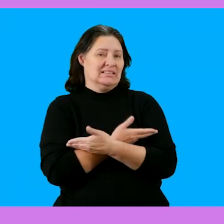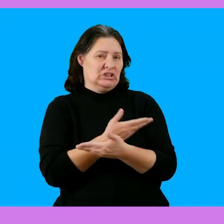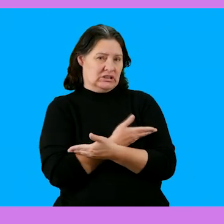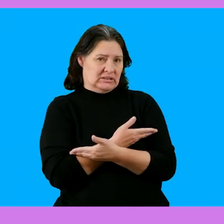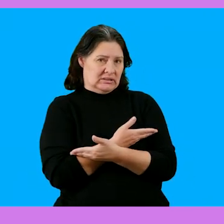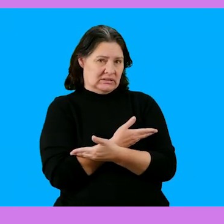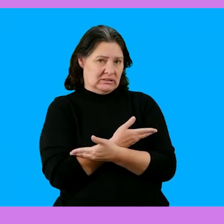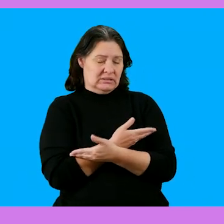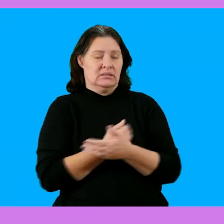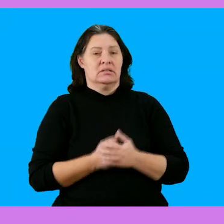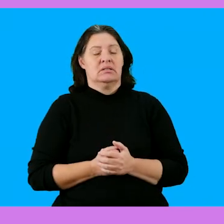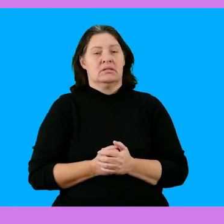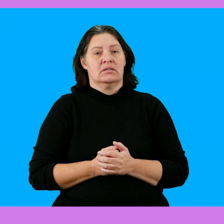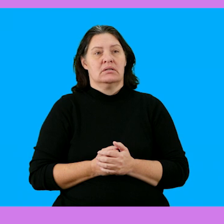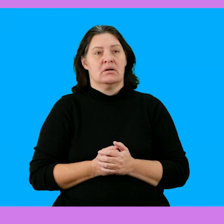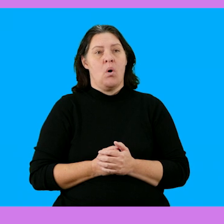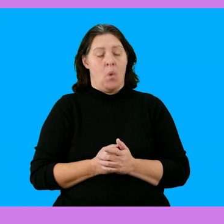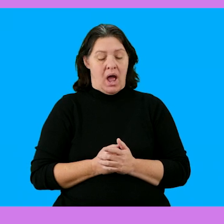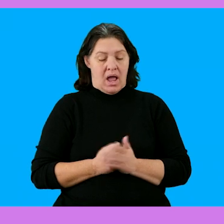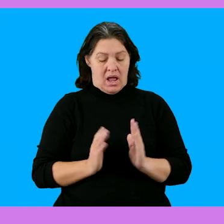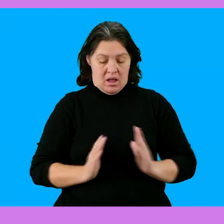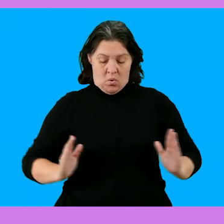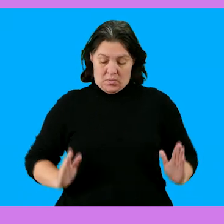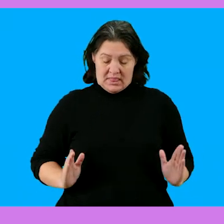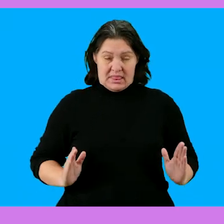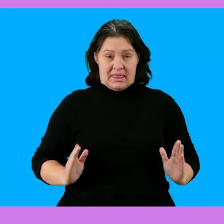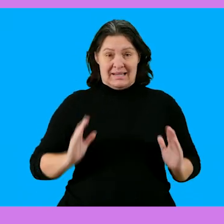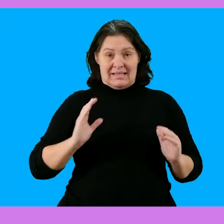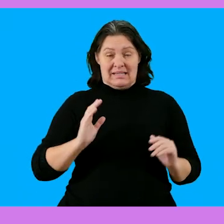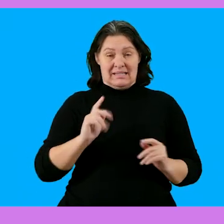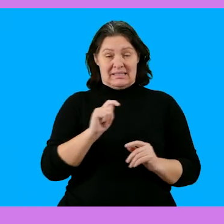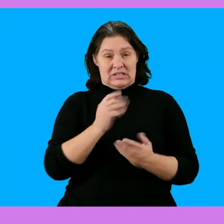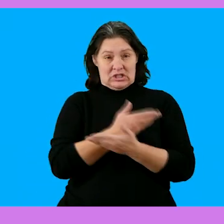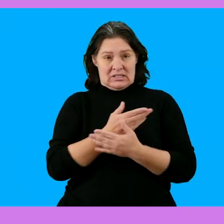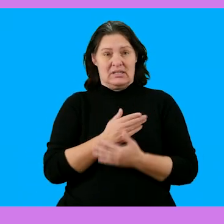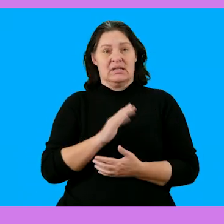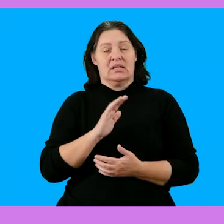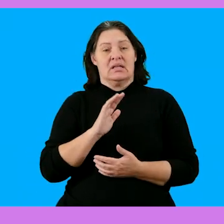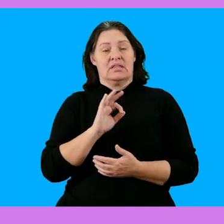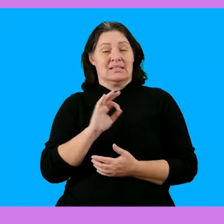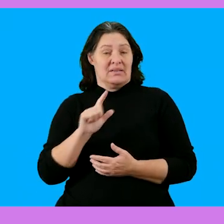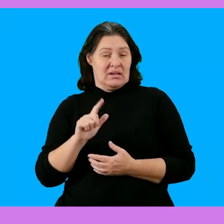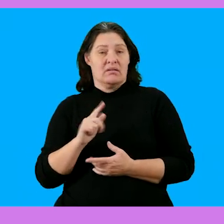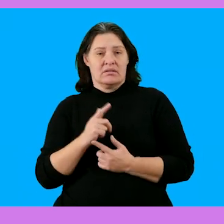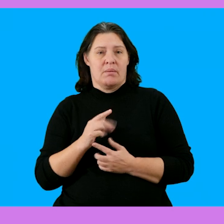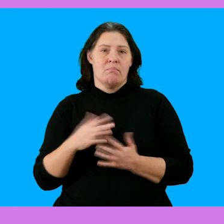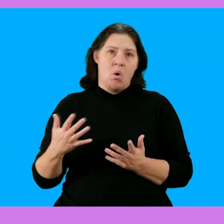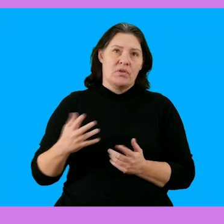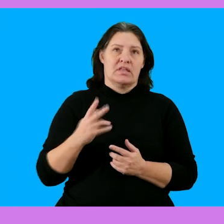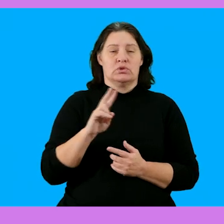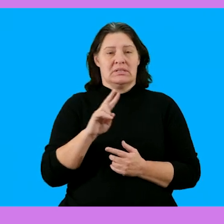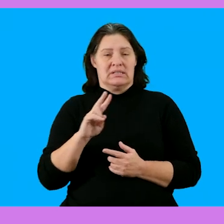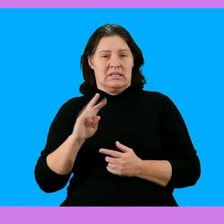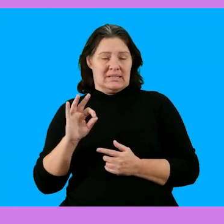of the t-shirt as indicated here, because the width of the t-shirt here, the 57, obviously is more than